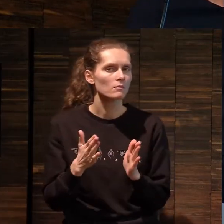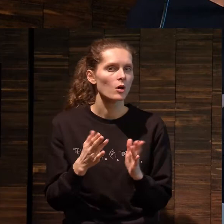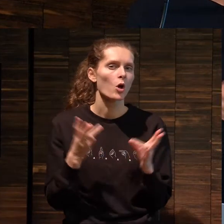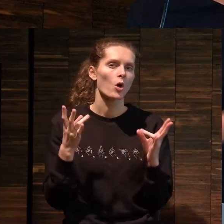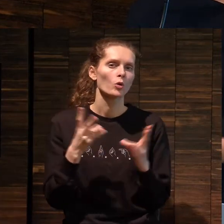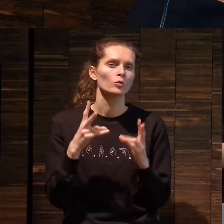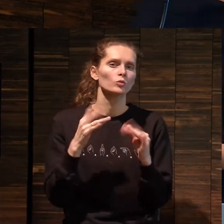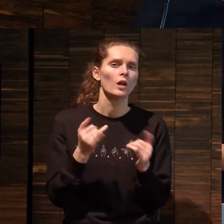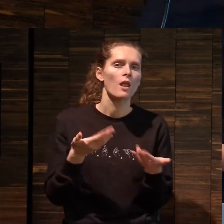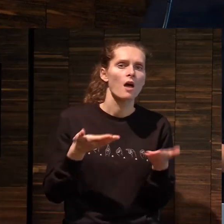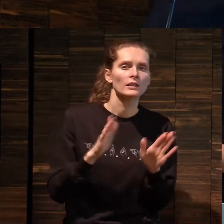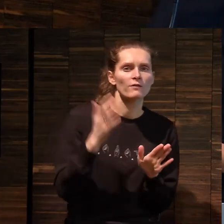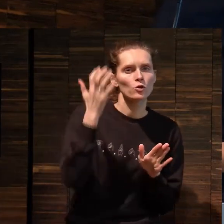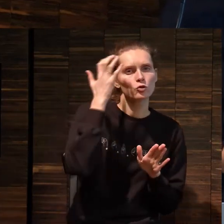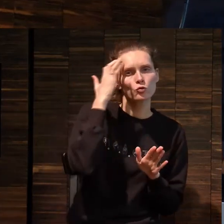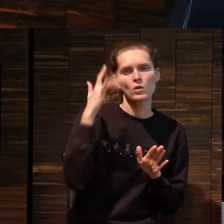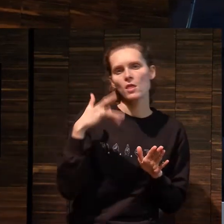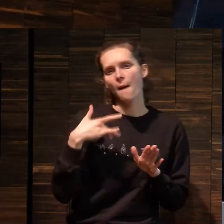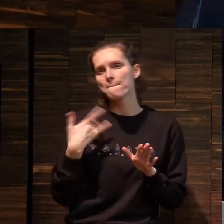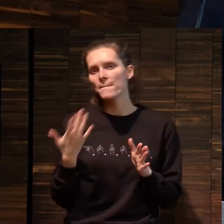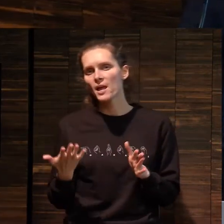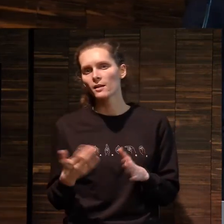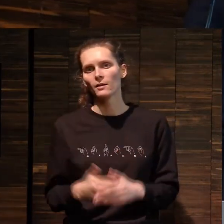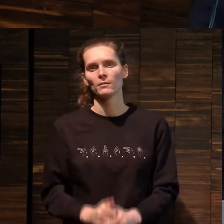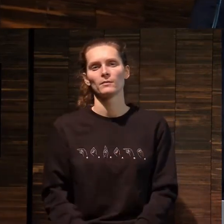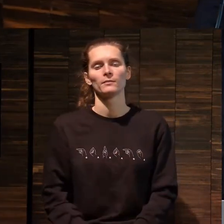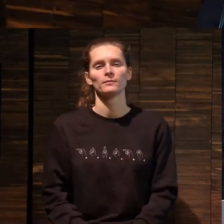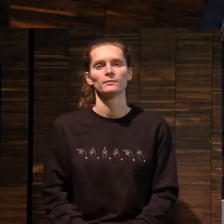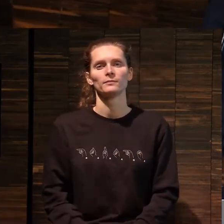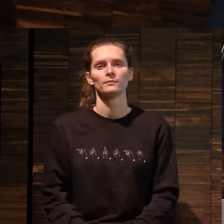widgets which contrast yellow and red